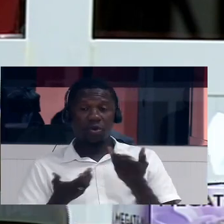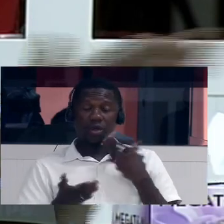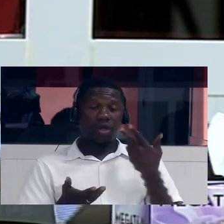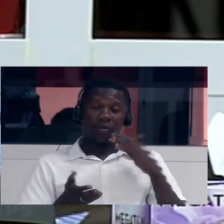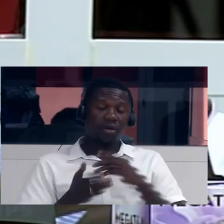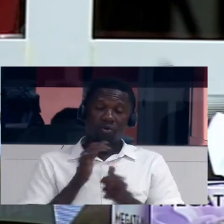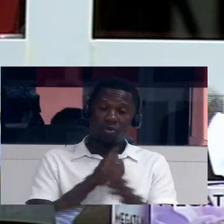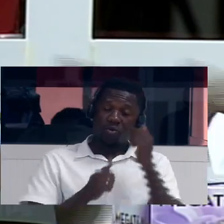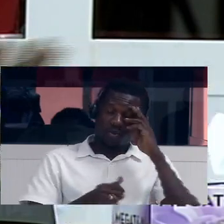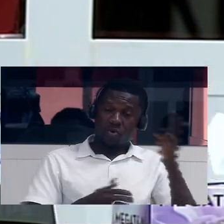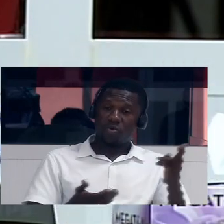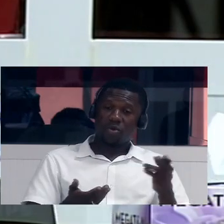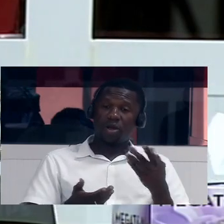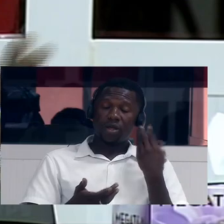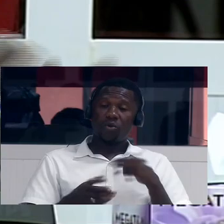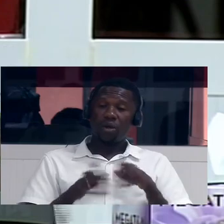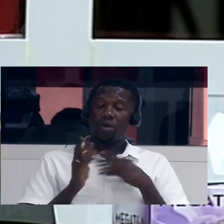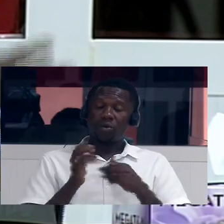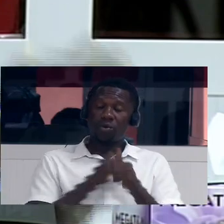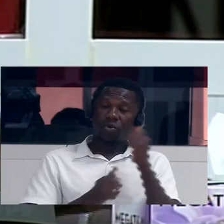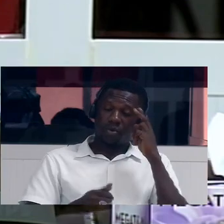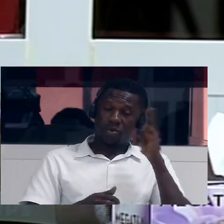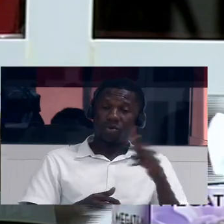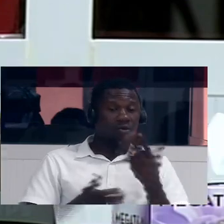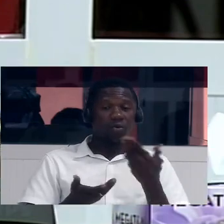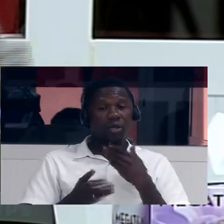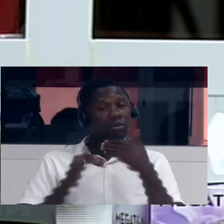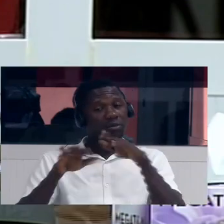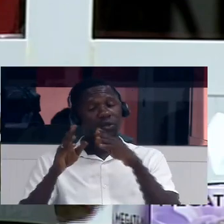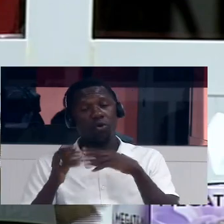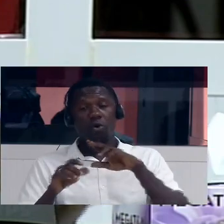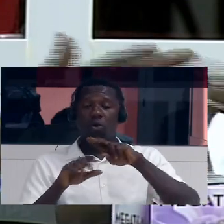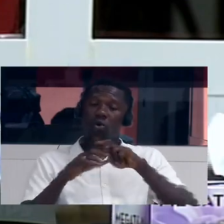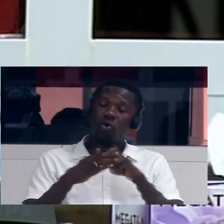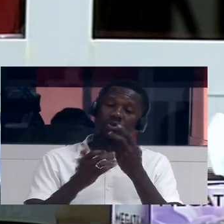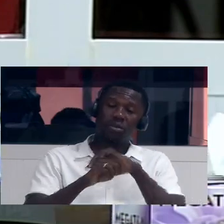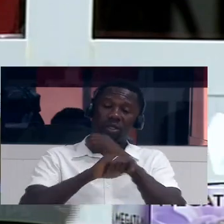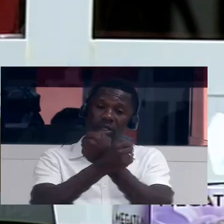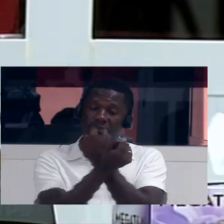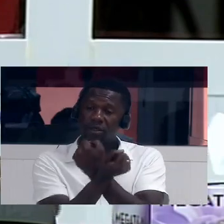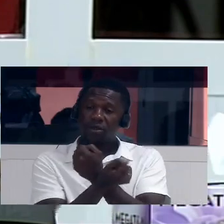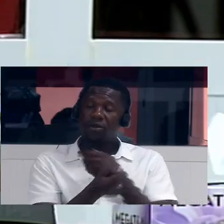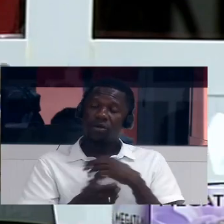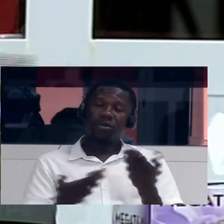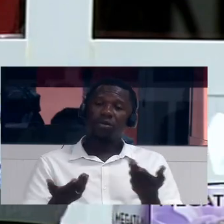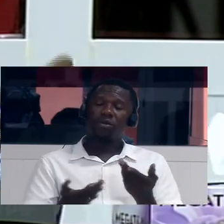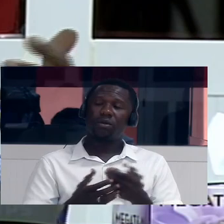whether they will come home as the way they went to work. You don't know whether you'll be dismissed or you'll be arrested or you will this or you will that.